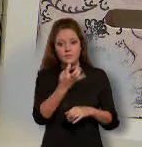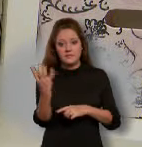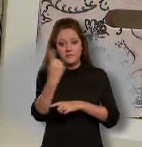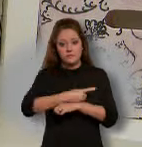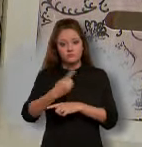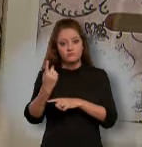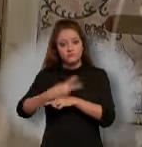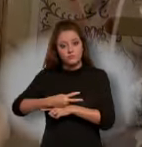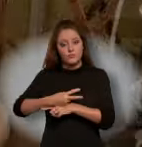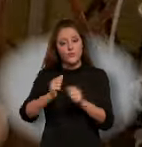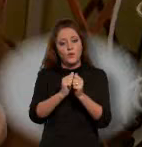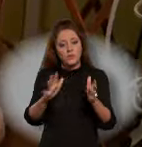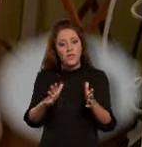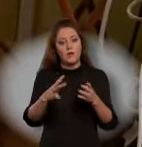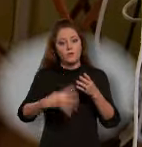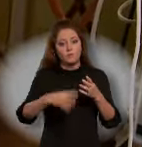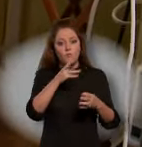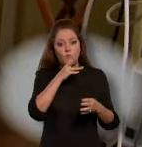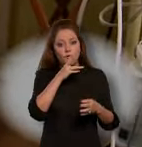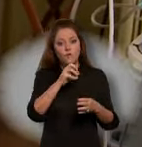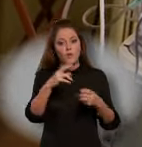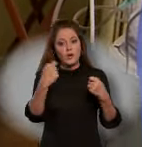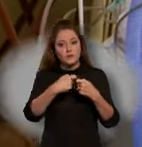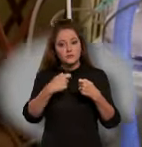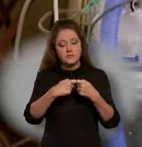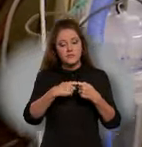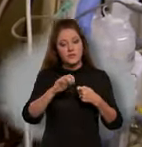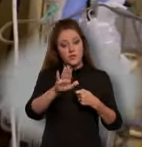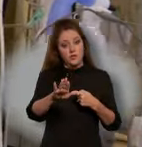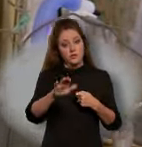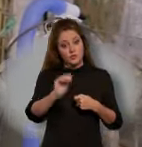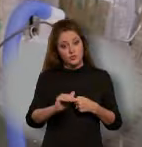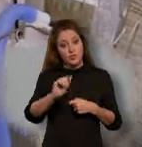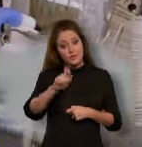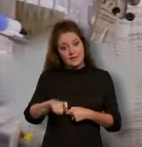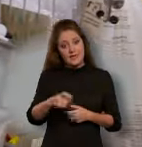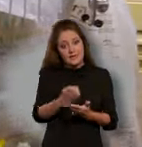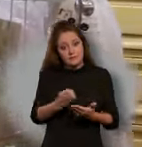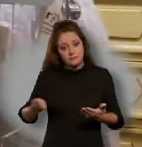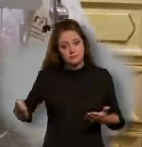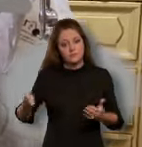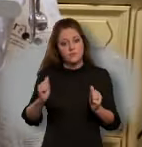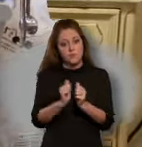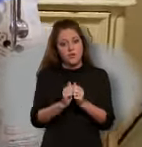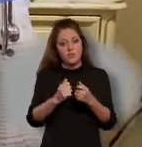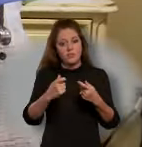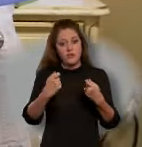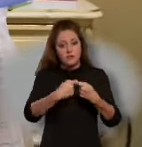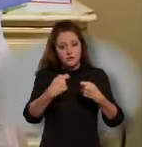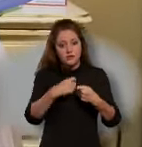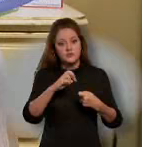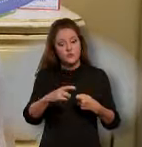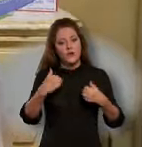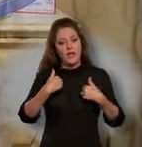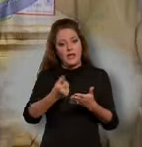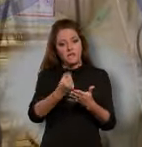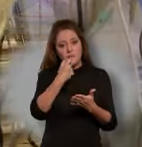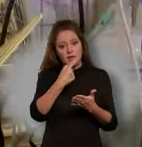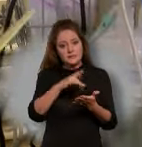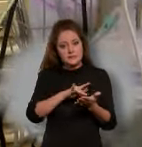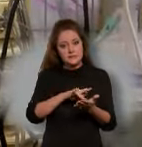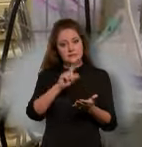or electricity? Does your child rely on electric-powered equipment or take medicines that need to be kept cool in the